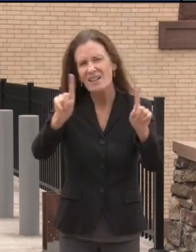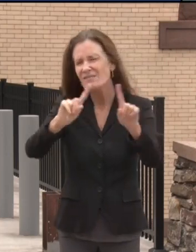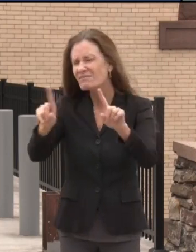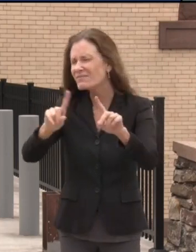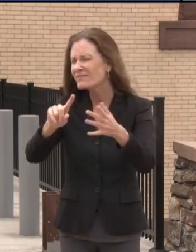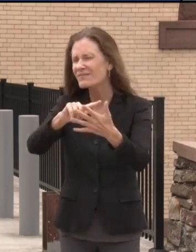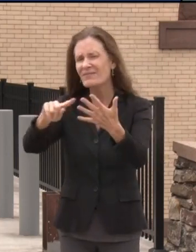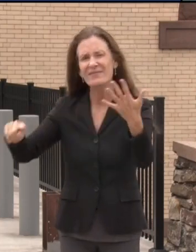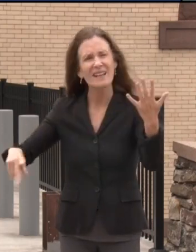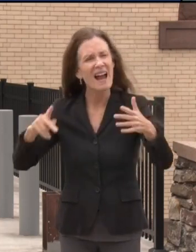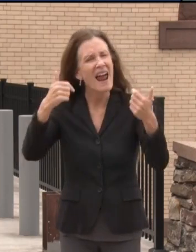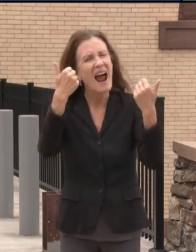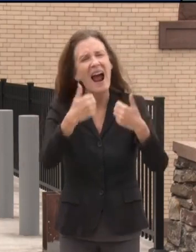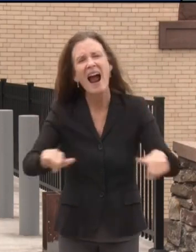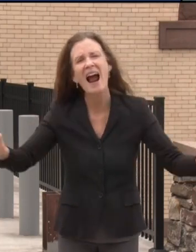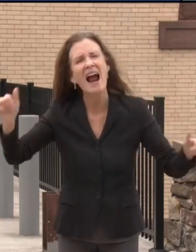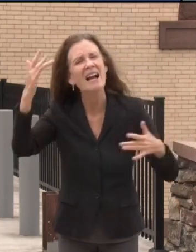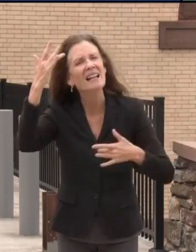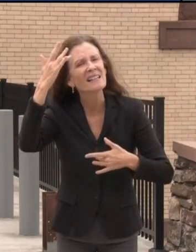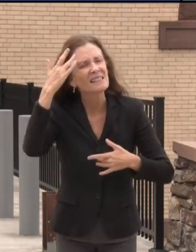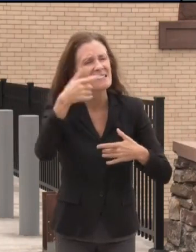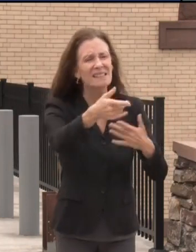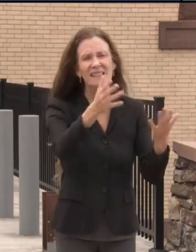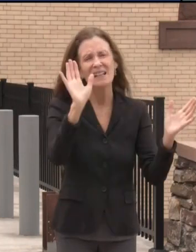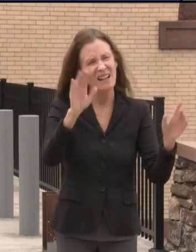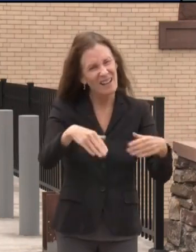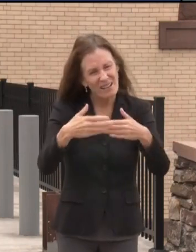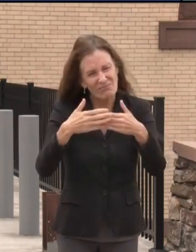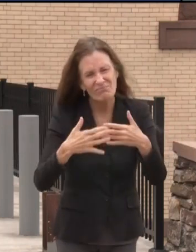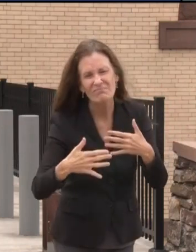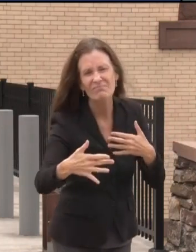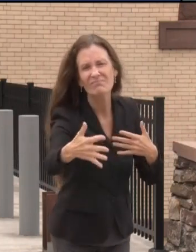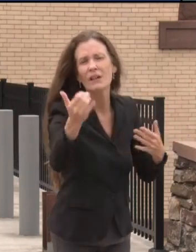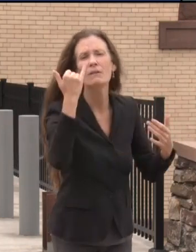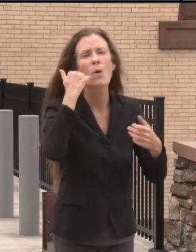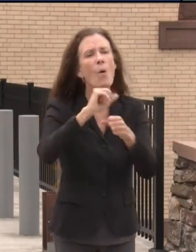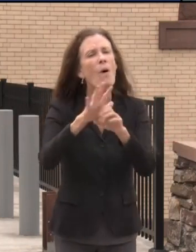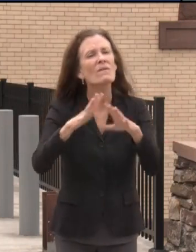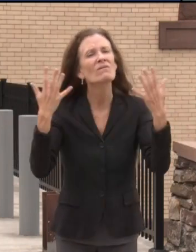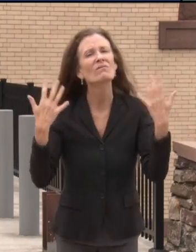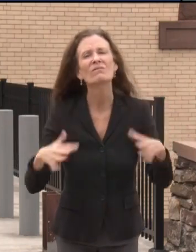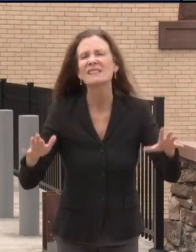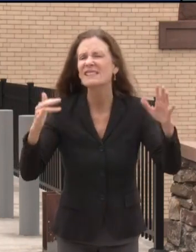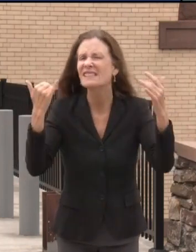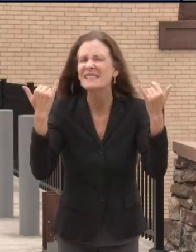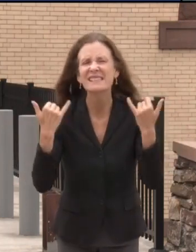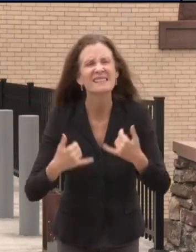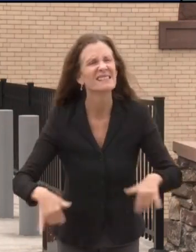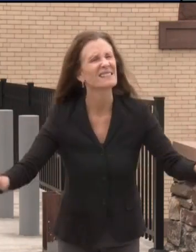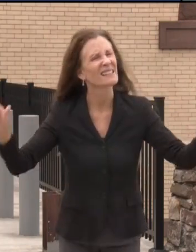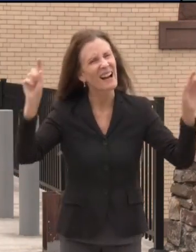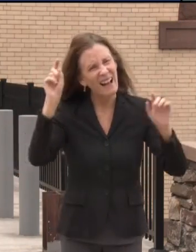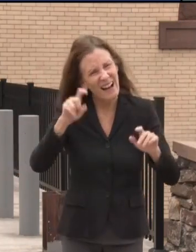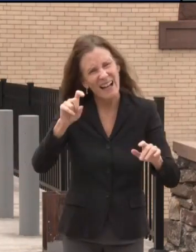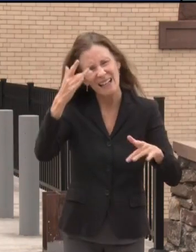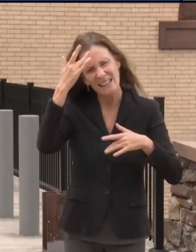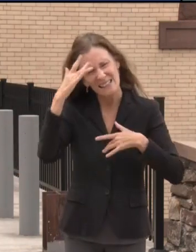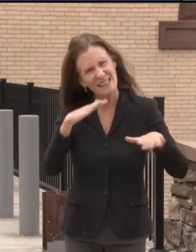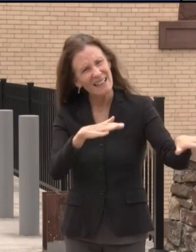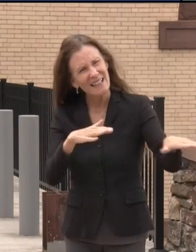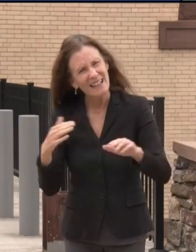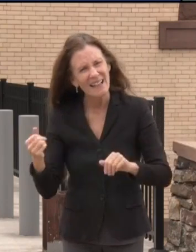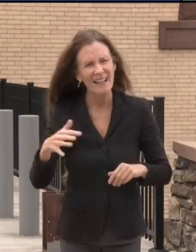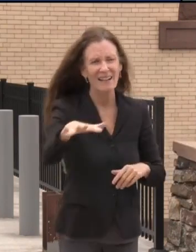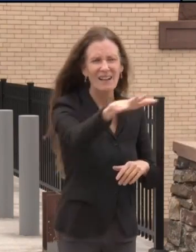the seams for years. Paid sick leave has always been the right thing to do. But for far too long, we've let billionaire special interests tell